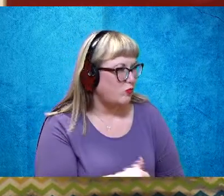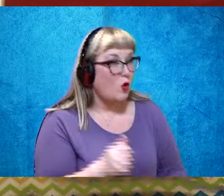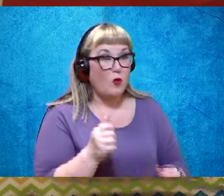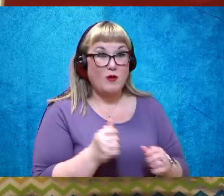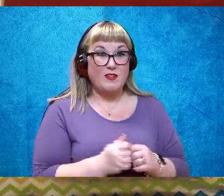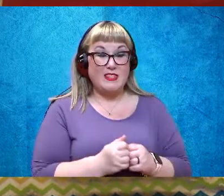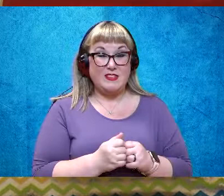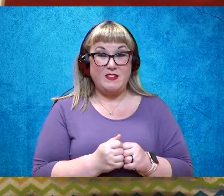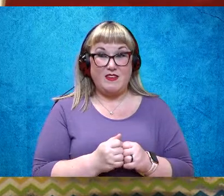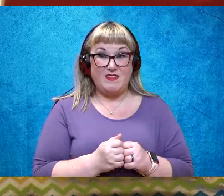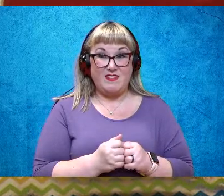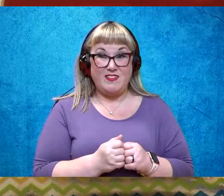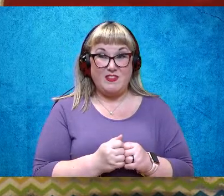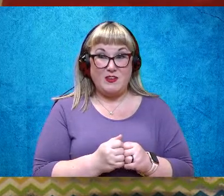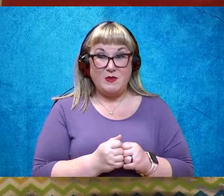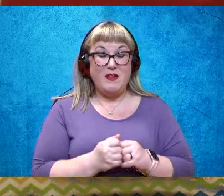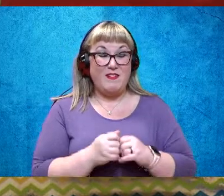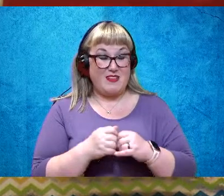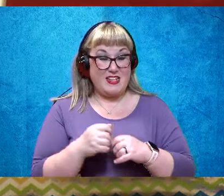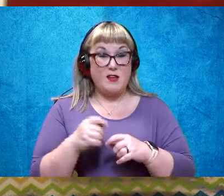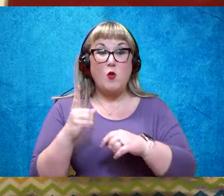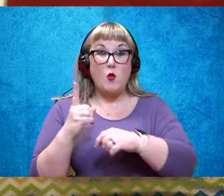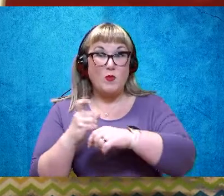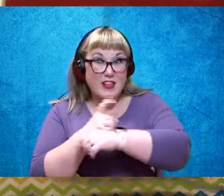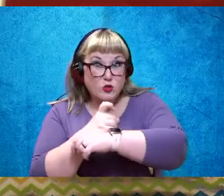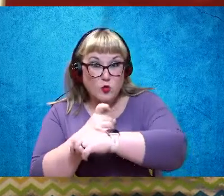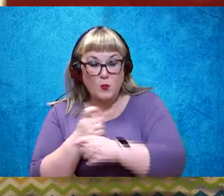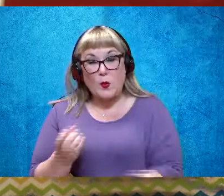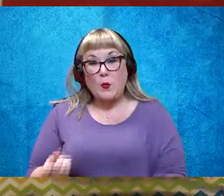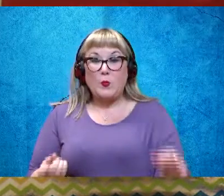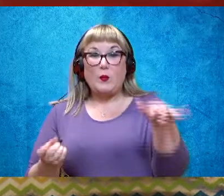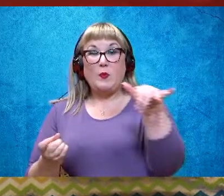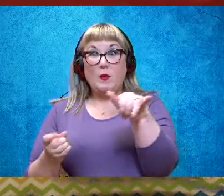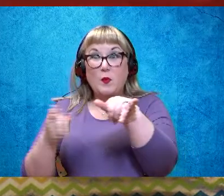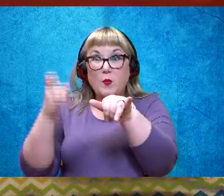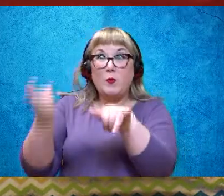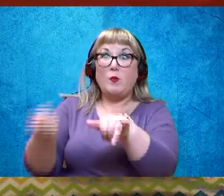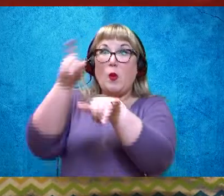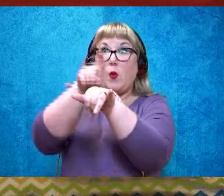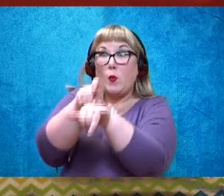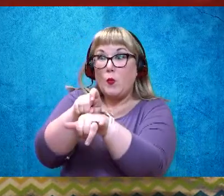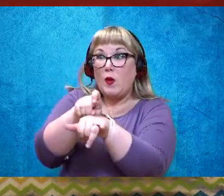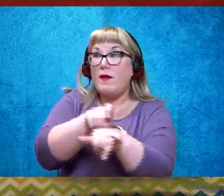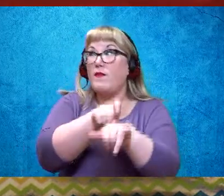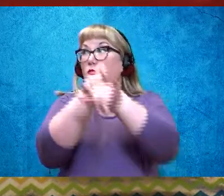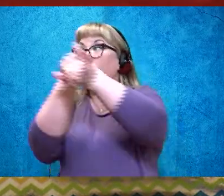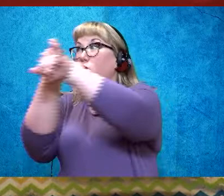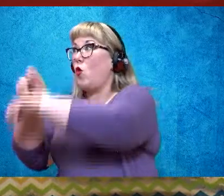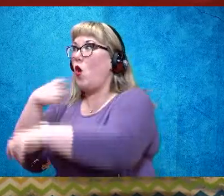the inchworm, he flew to where the other birds needed to be measured.